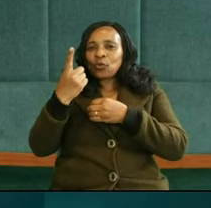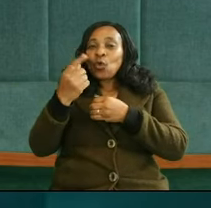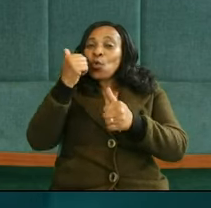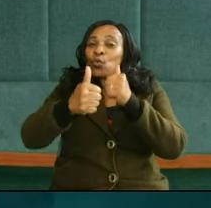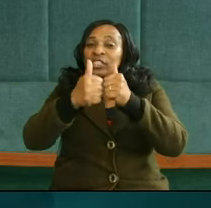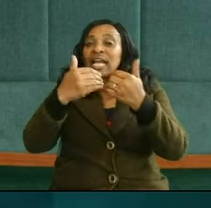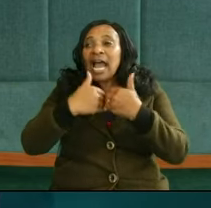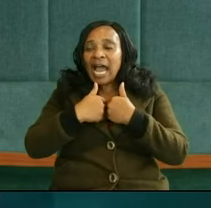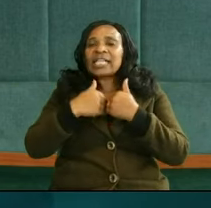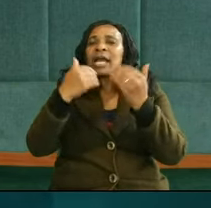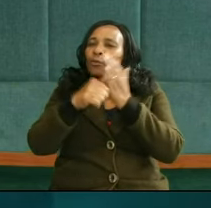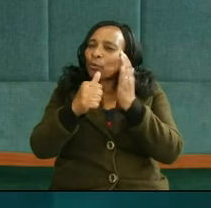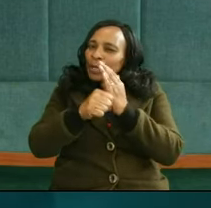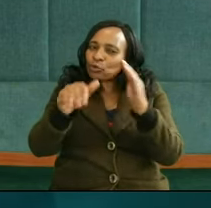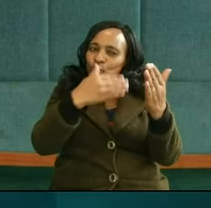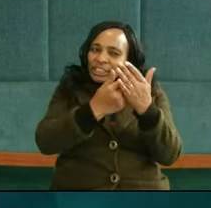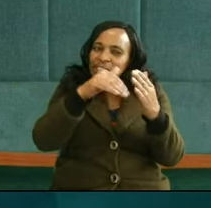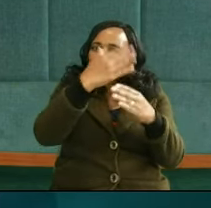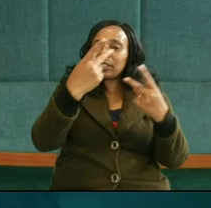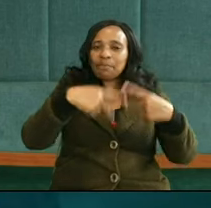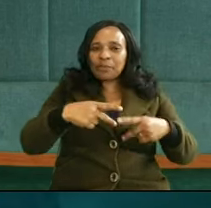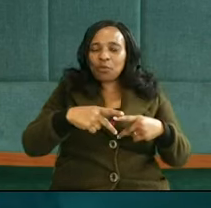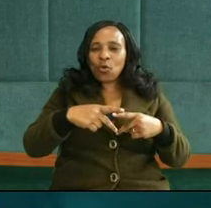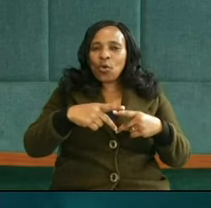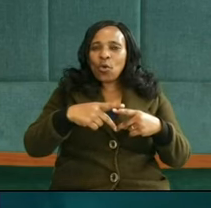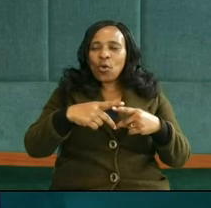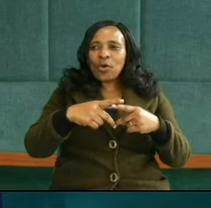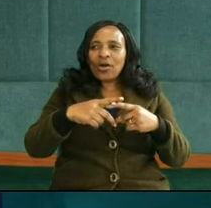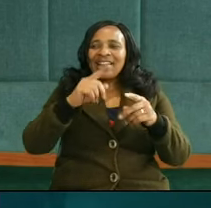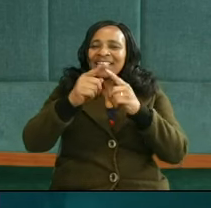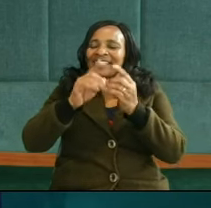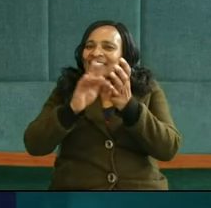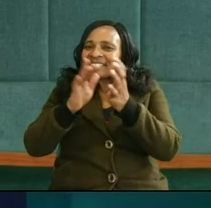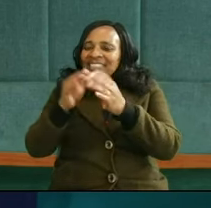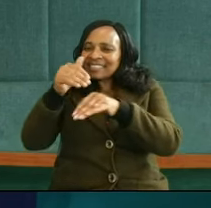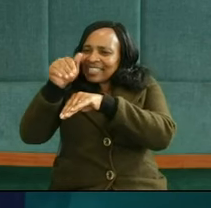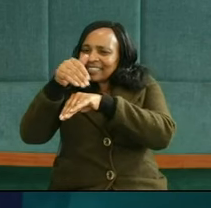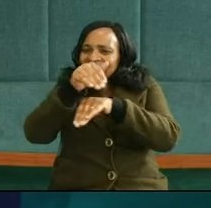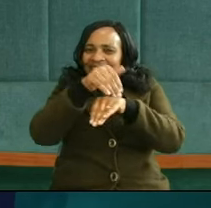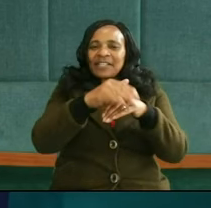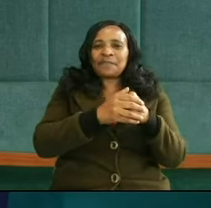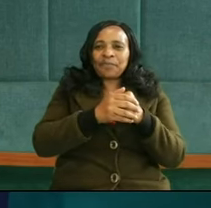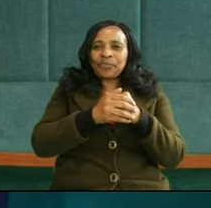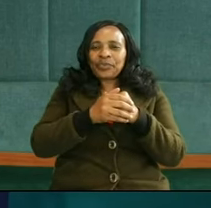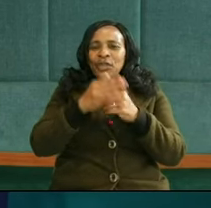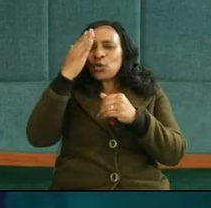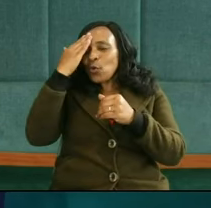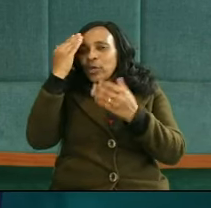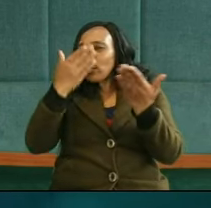which still had struggles with reaching out to people who were non-Jews. And Jesus therefore started them on this path. Just start with the Israelites